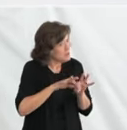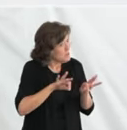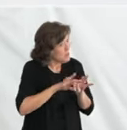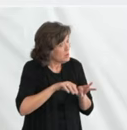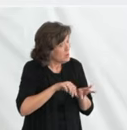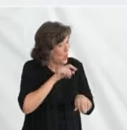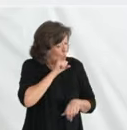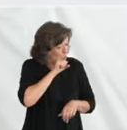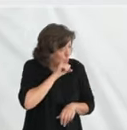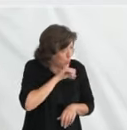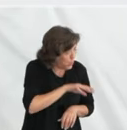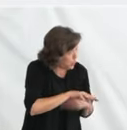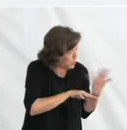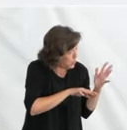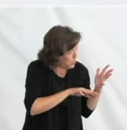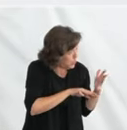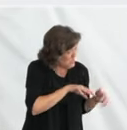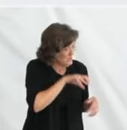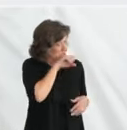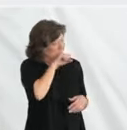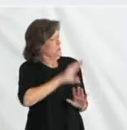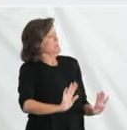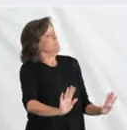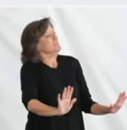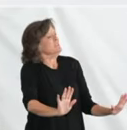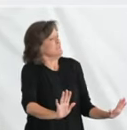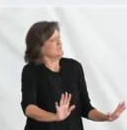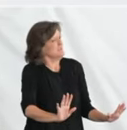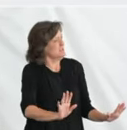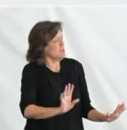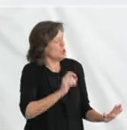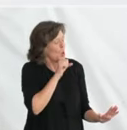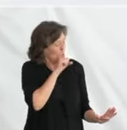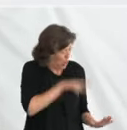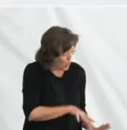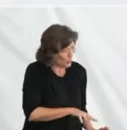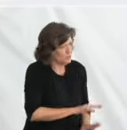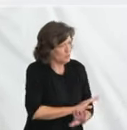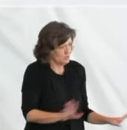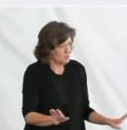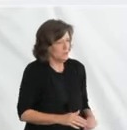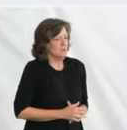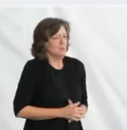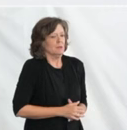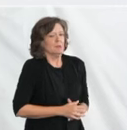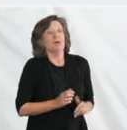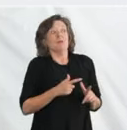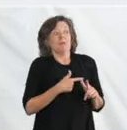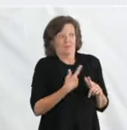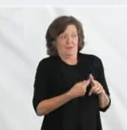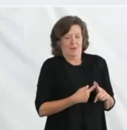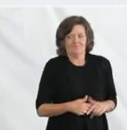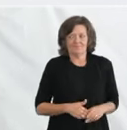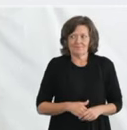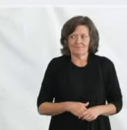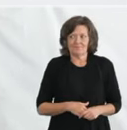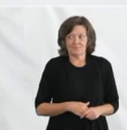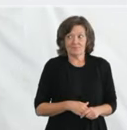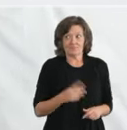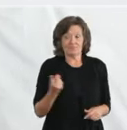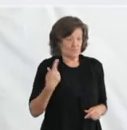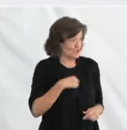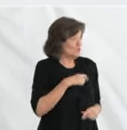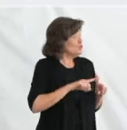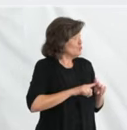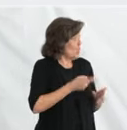Don't suck. And then, And then she went, and it